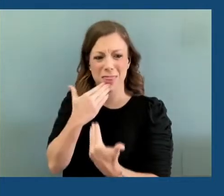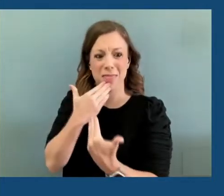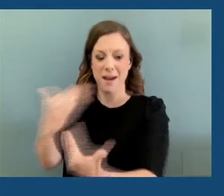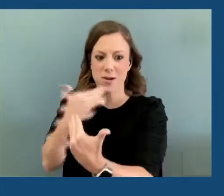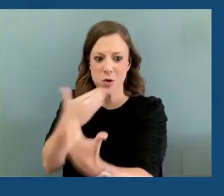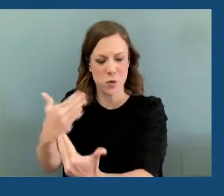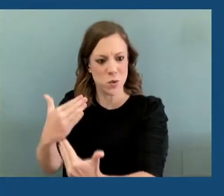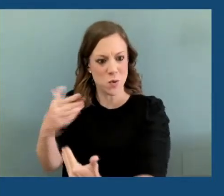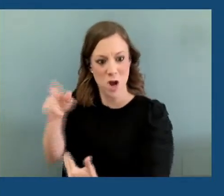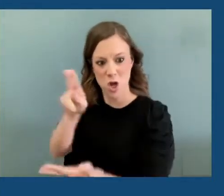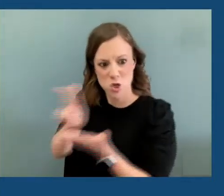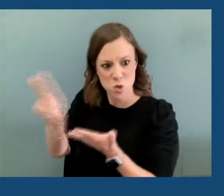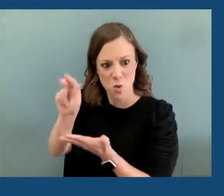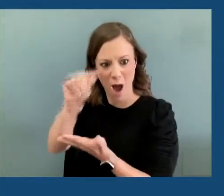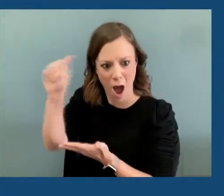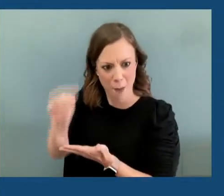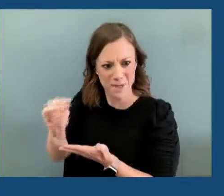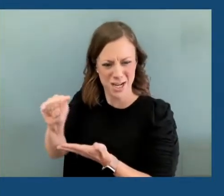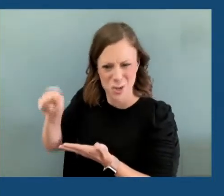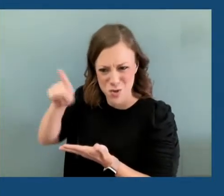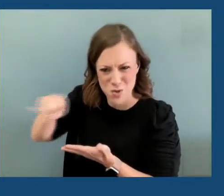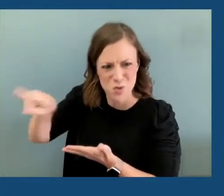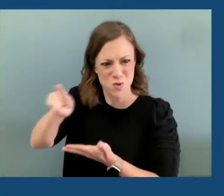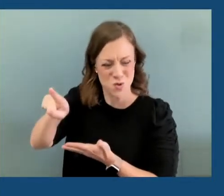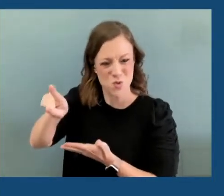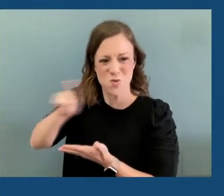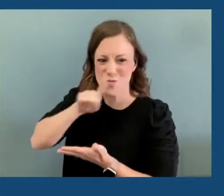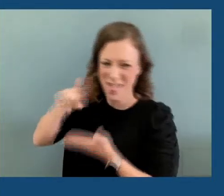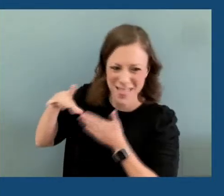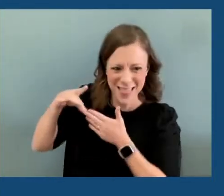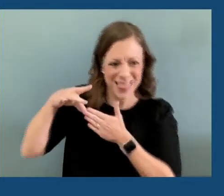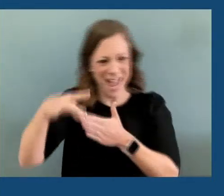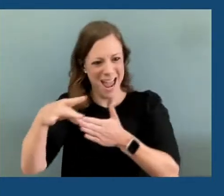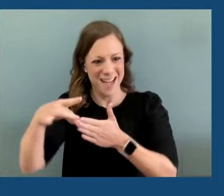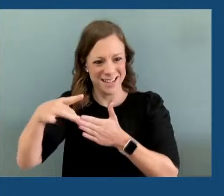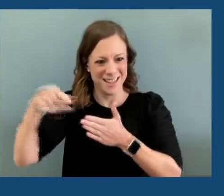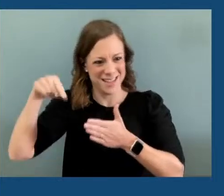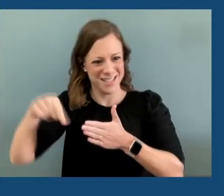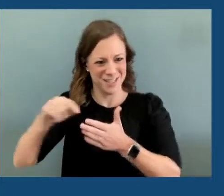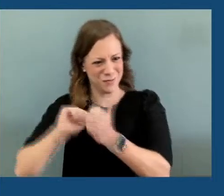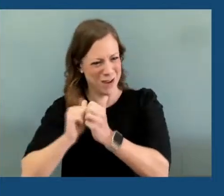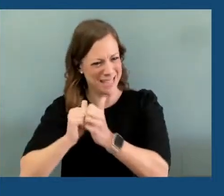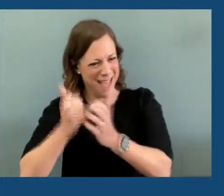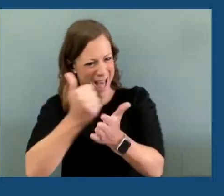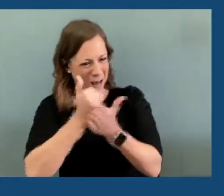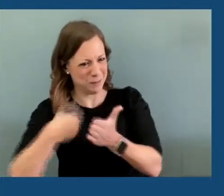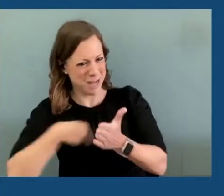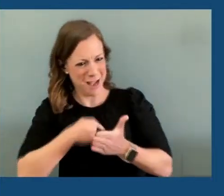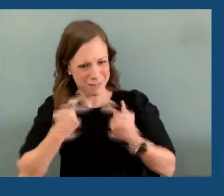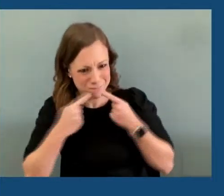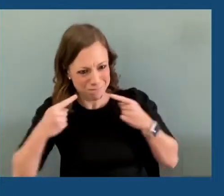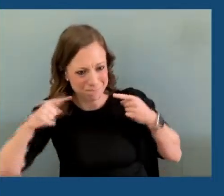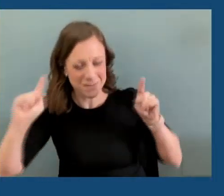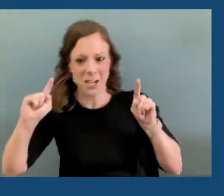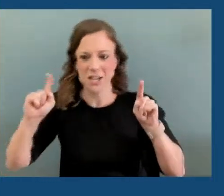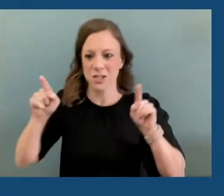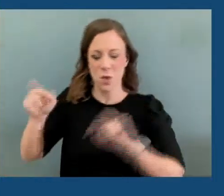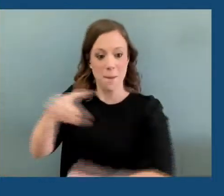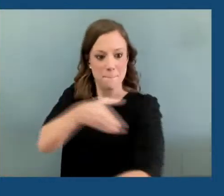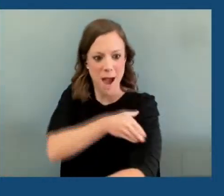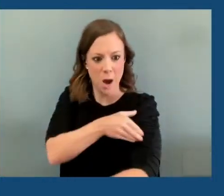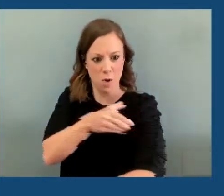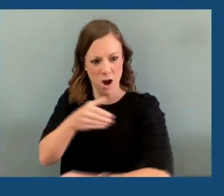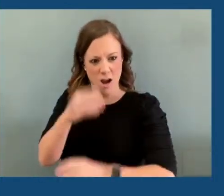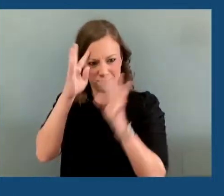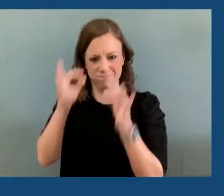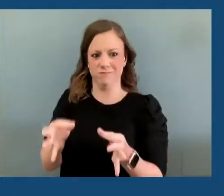race, and we're leading that race. So do not underestimate the power of making decisions. Say, we will